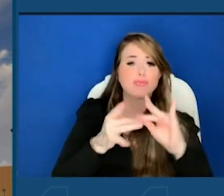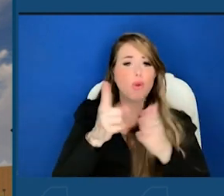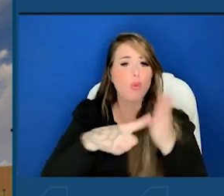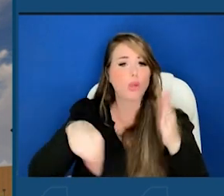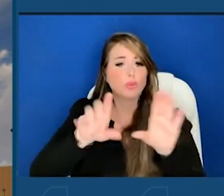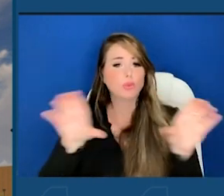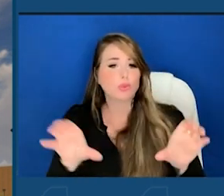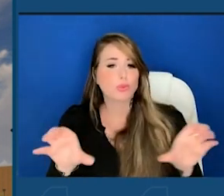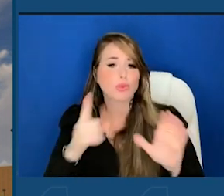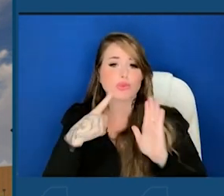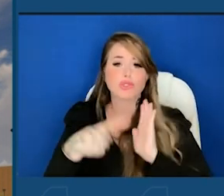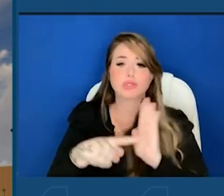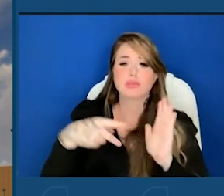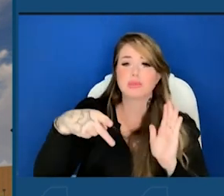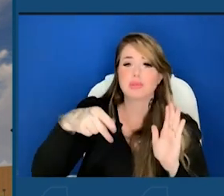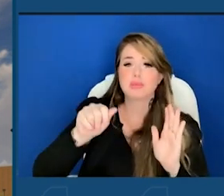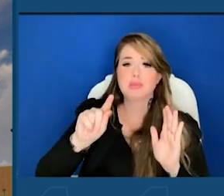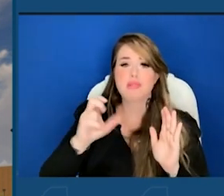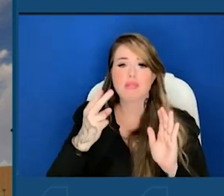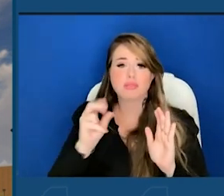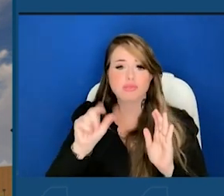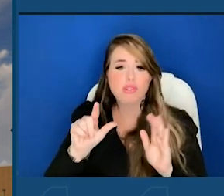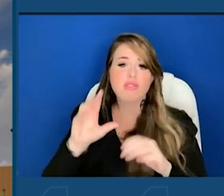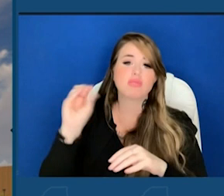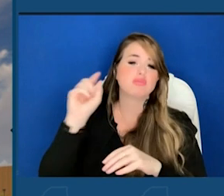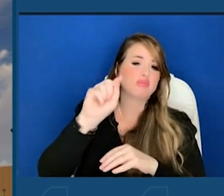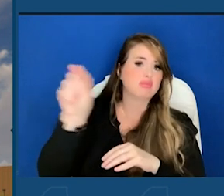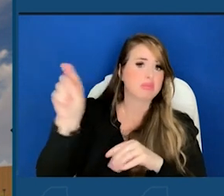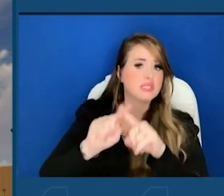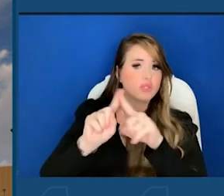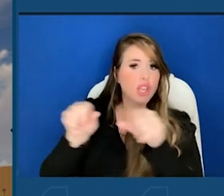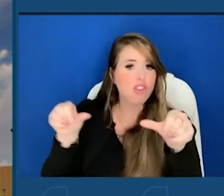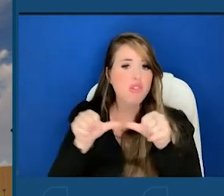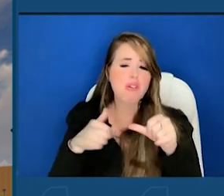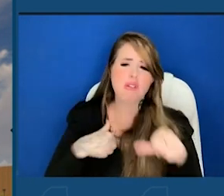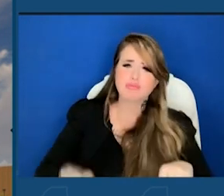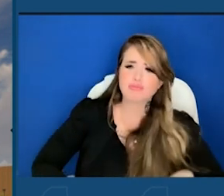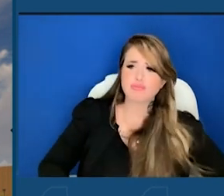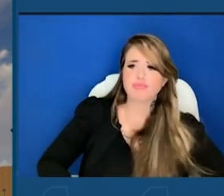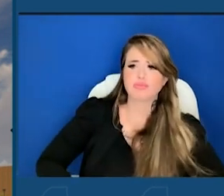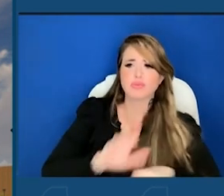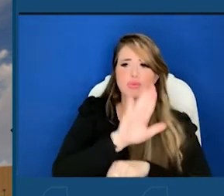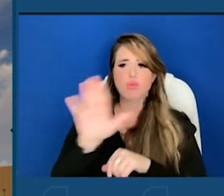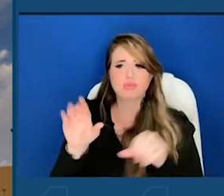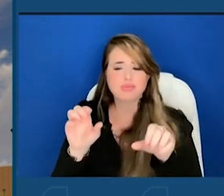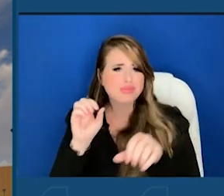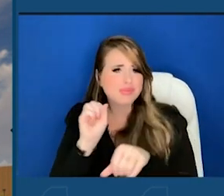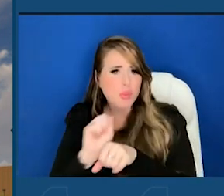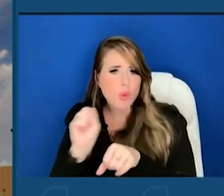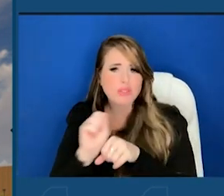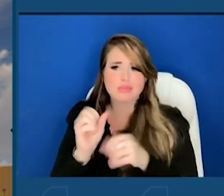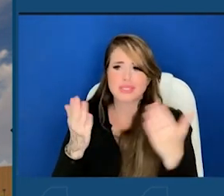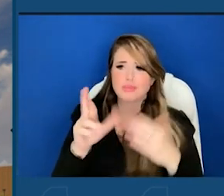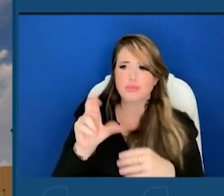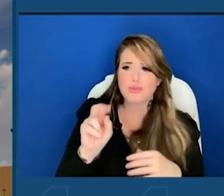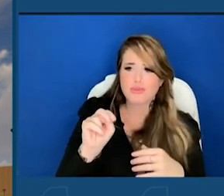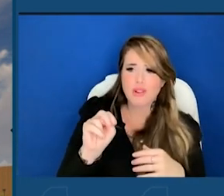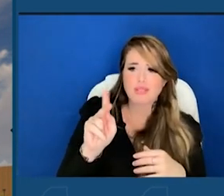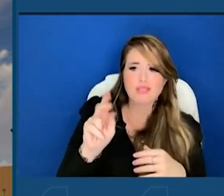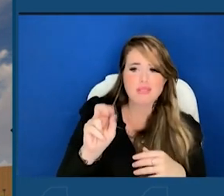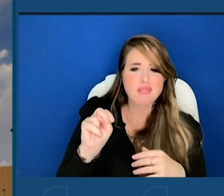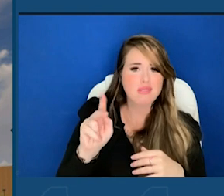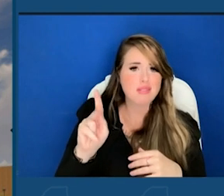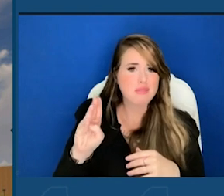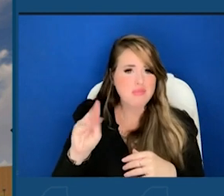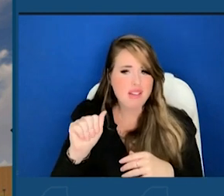Patchogue and Ronkonkoma, Wyandanch. And this railroad, whether it's Westbury, Wyandanch, we've seen how